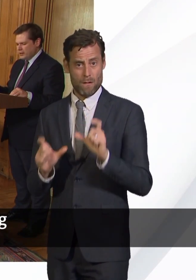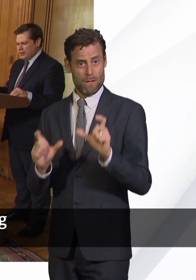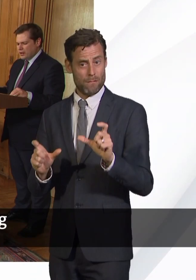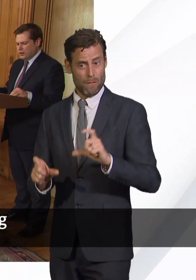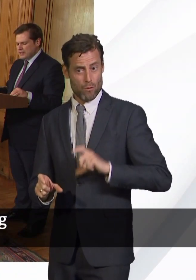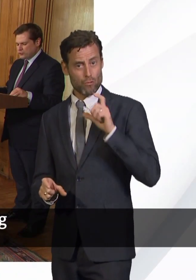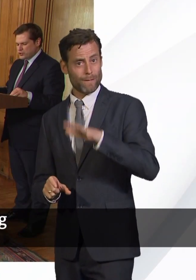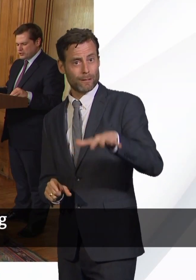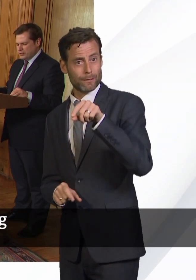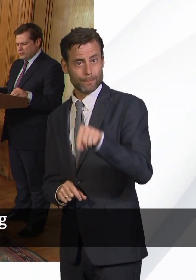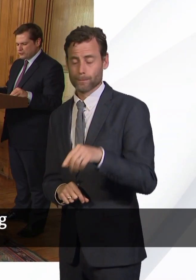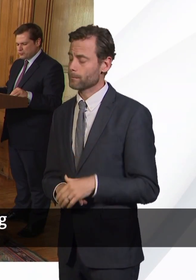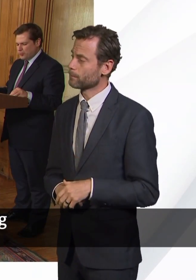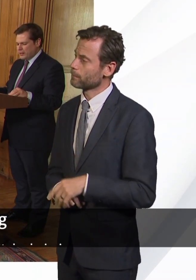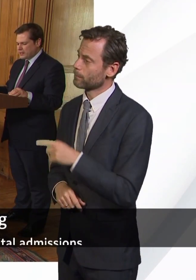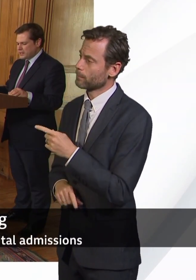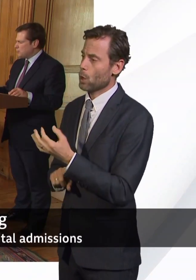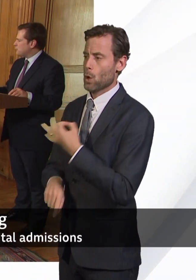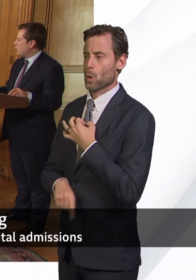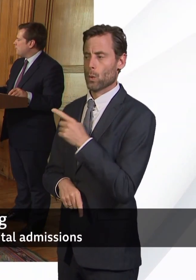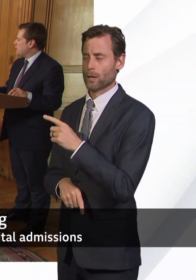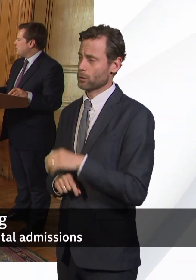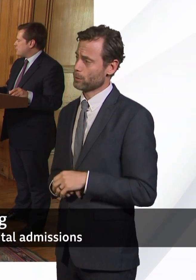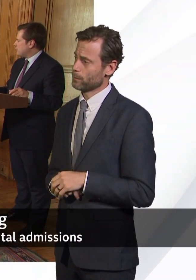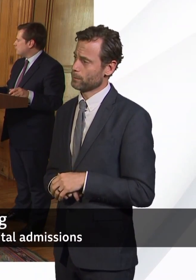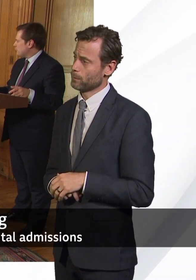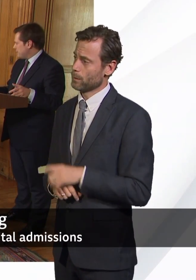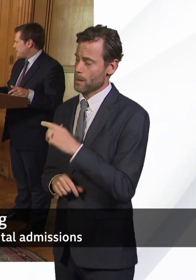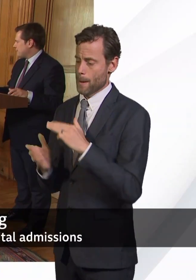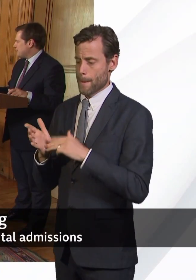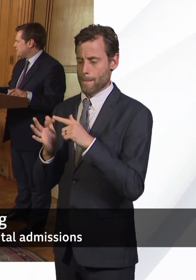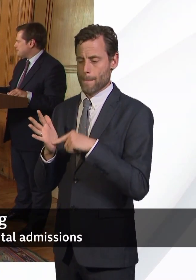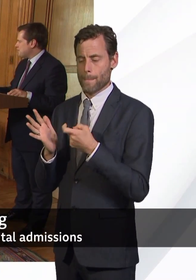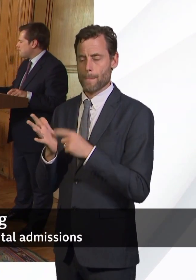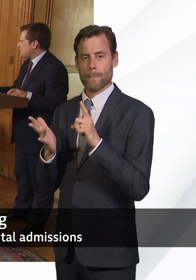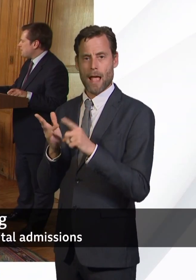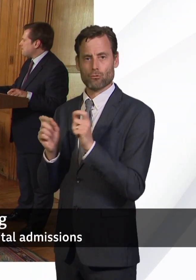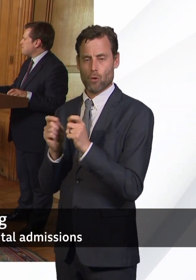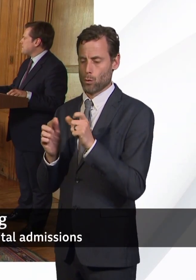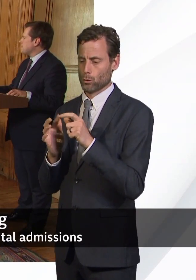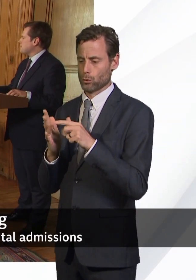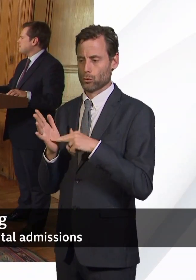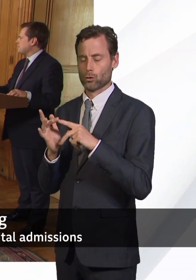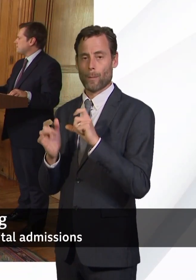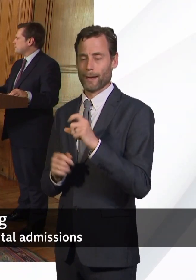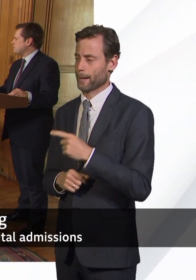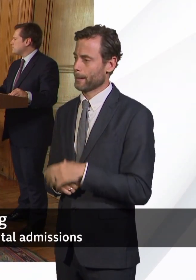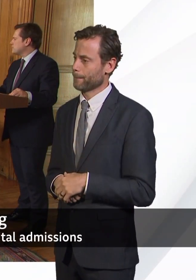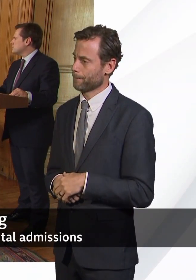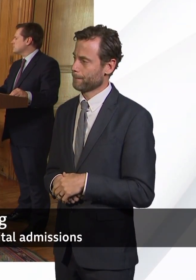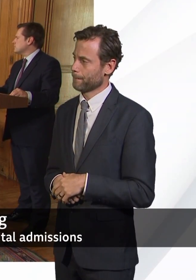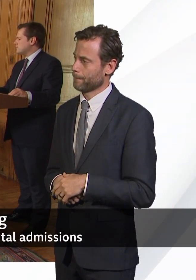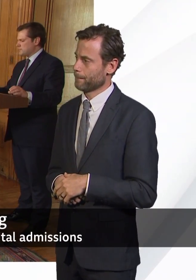you. Our next question is from Dominic Yeatman from Metro. Dominic, good afternoon. Hello, Secretary of